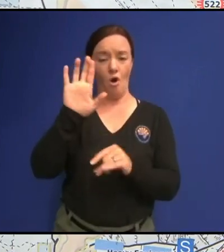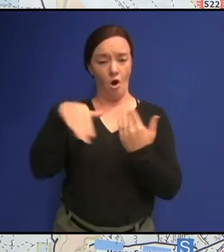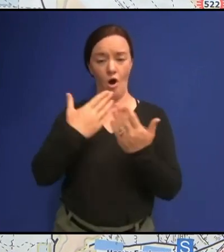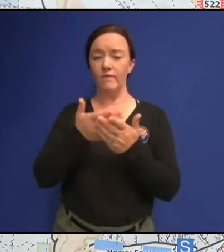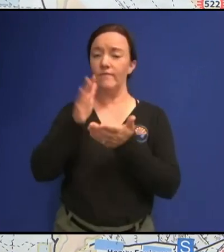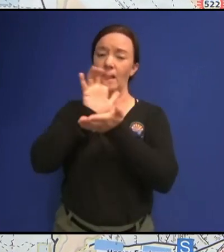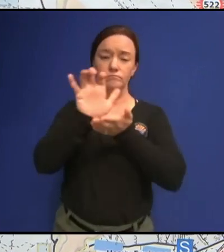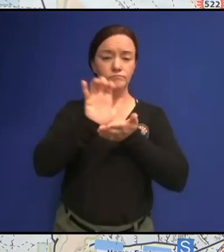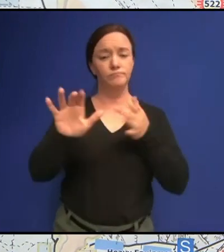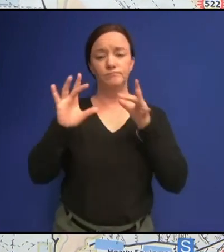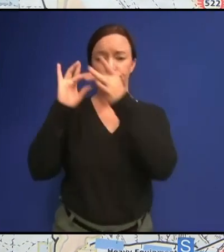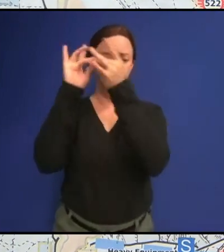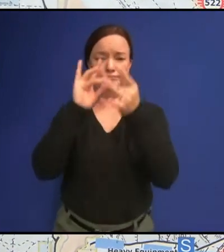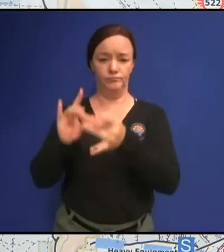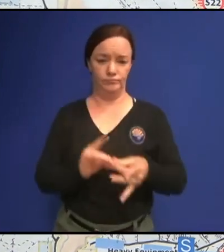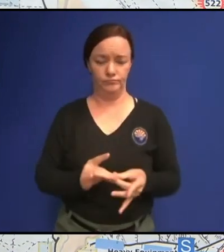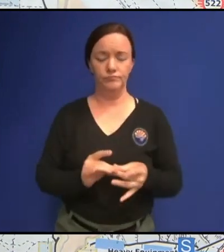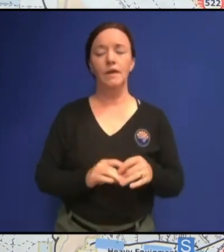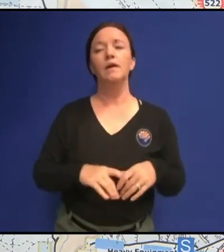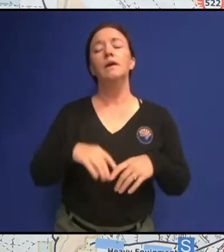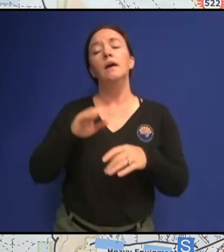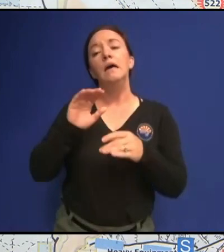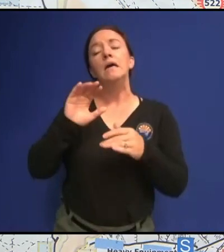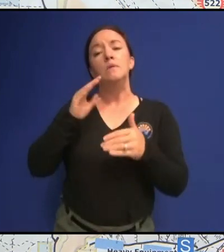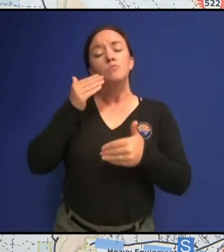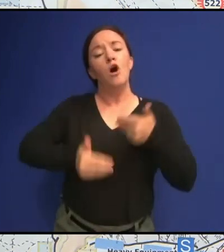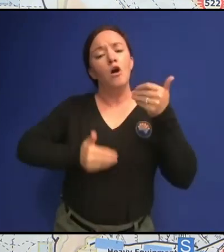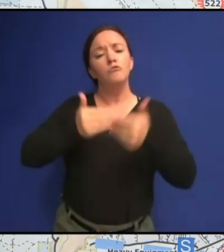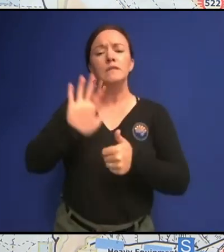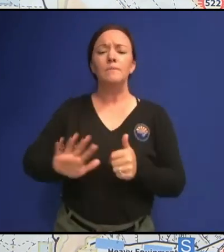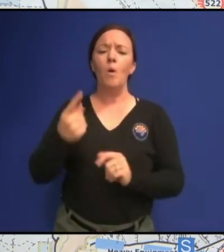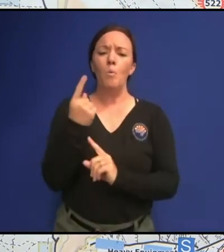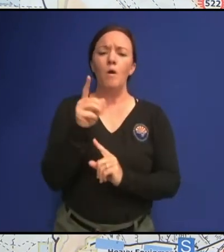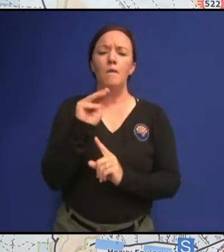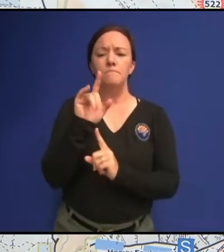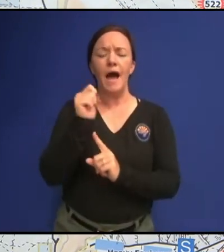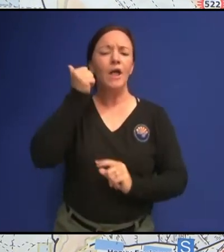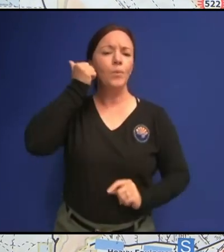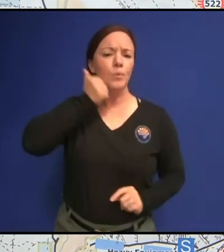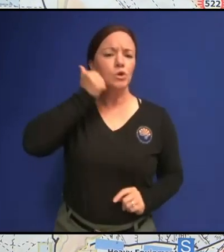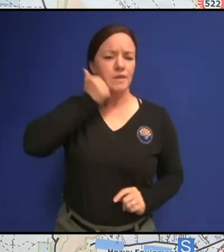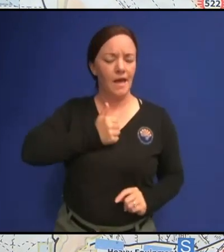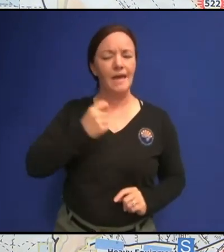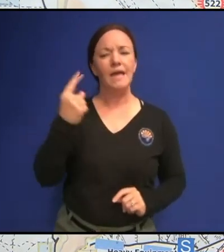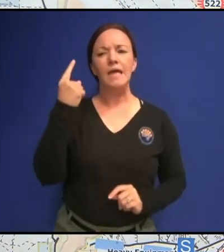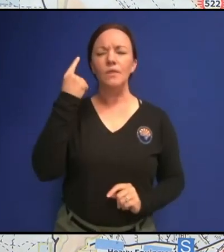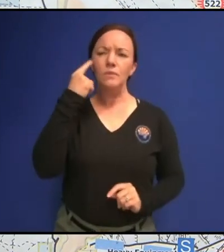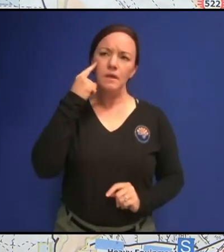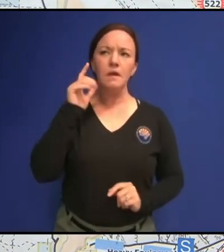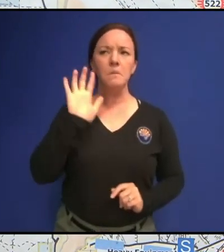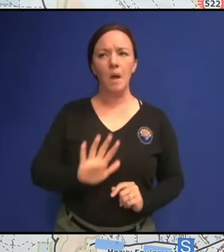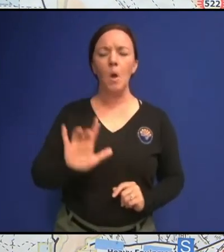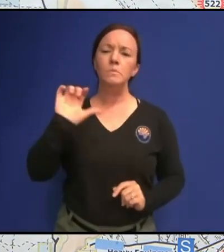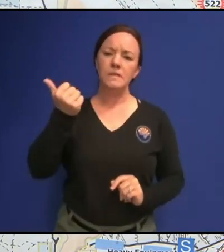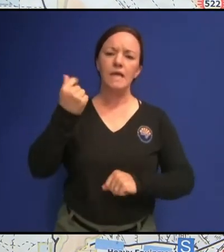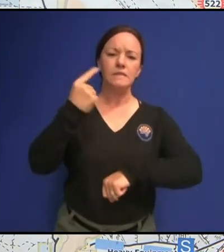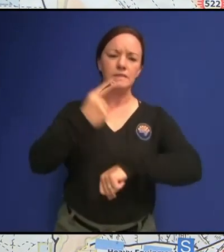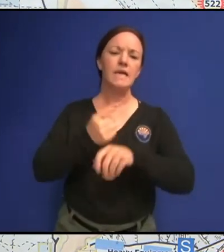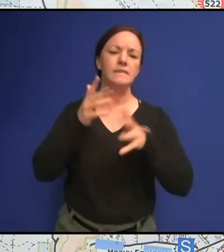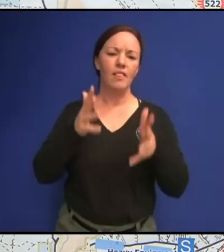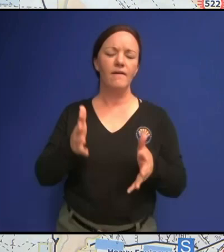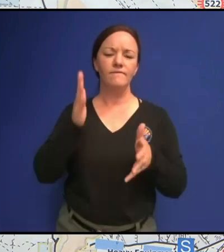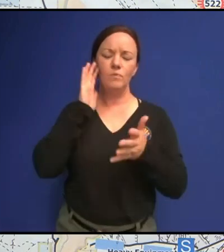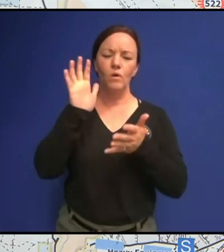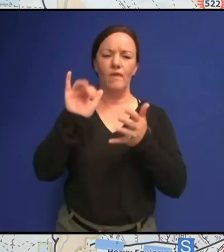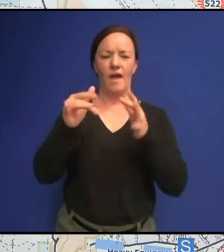they've been making about a mile a day. We think we have 10 days plus worth of work left to get that line in the rest of the way.